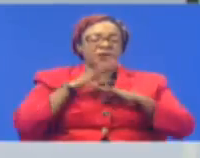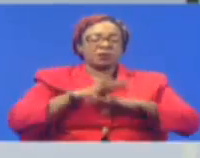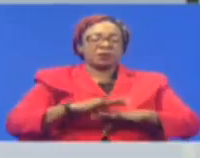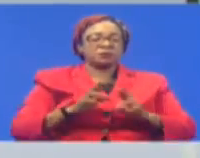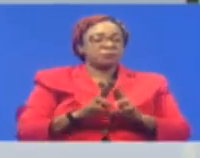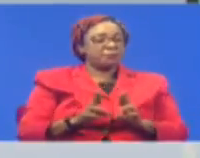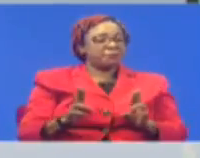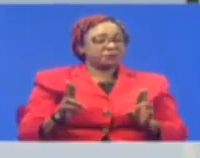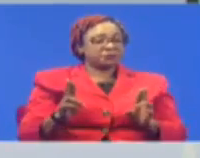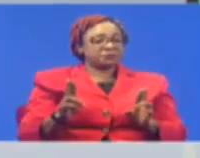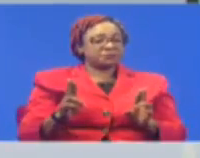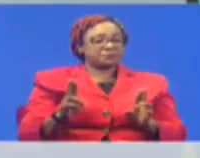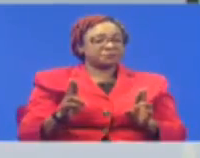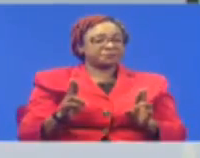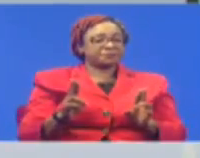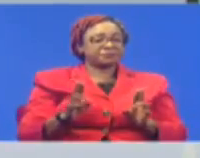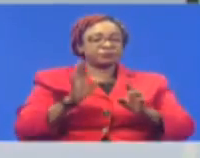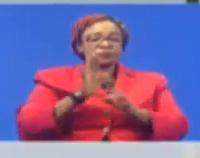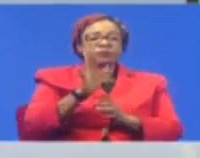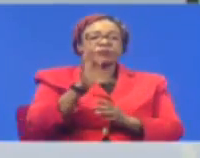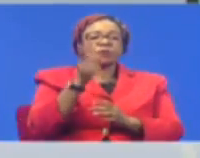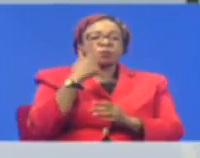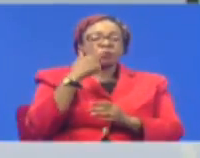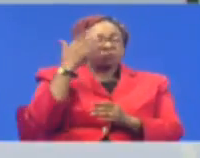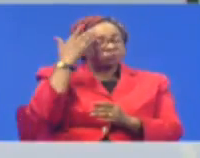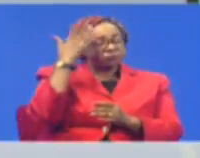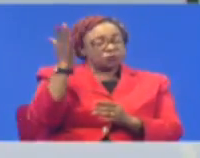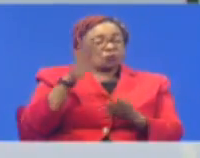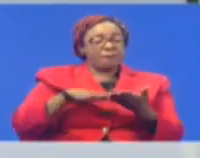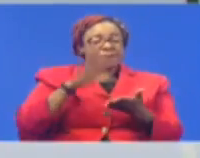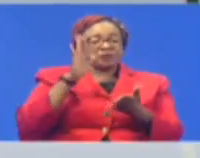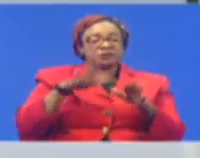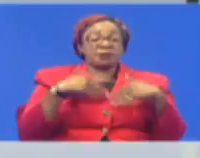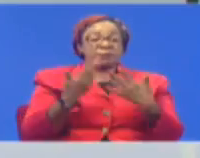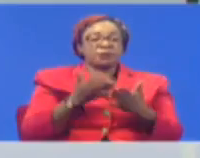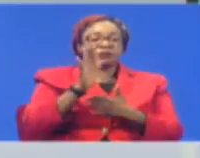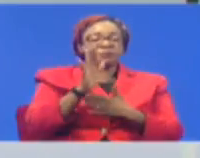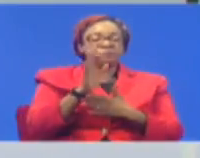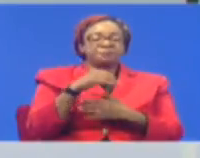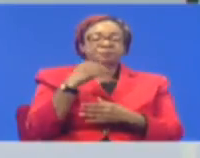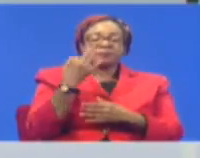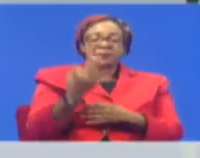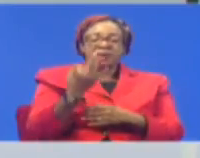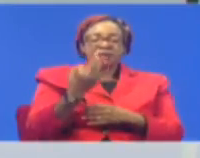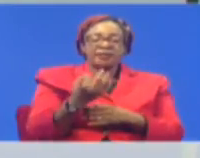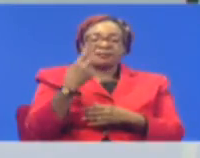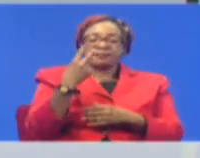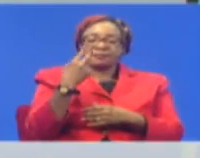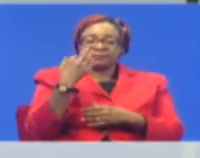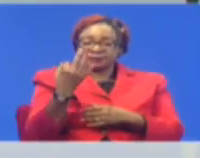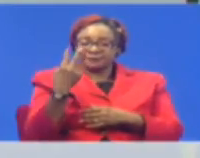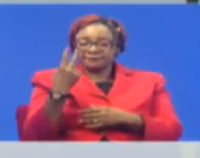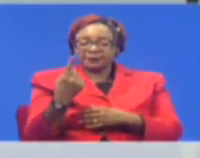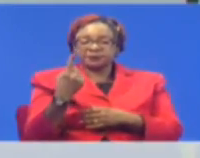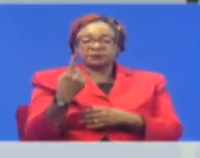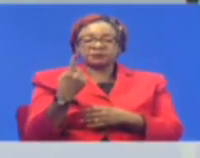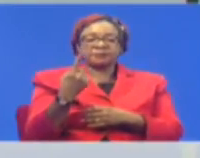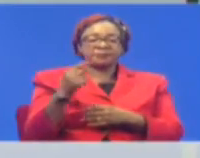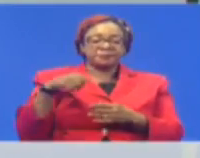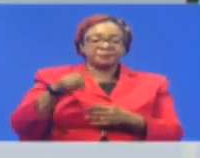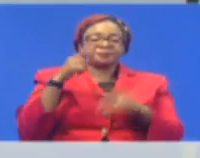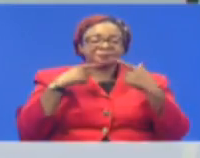But for those perhaps who don't know much about him, on May 31st, 2006, Simeon Nyachae declared